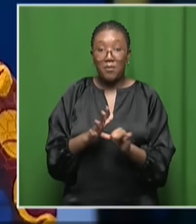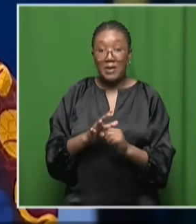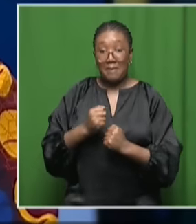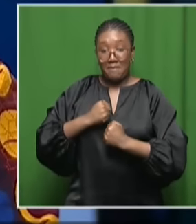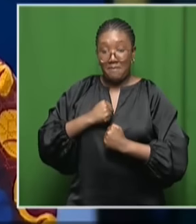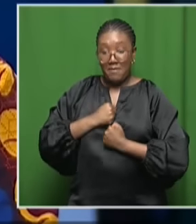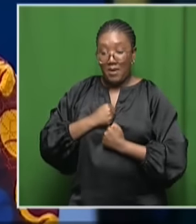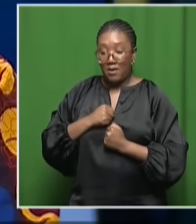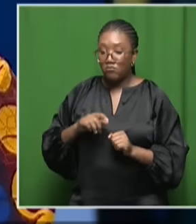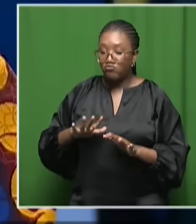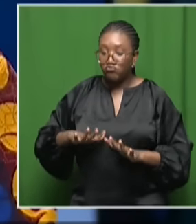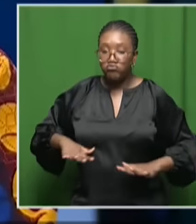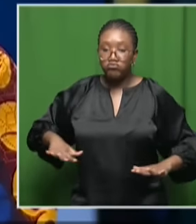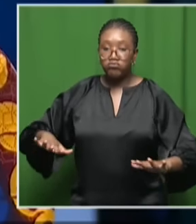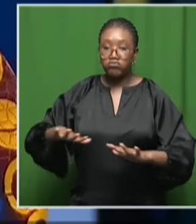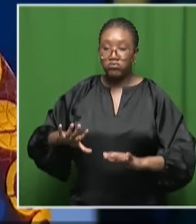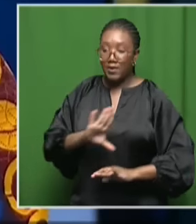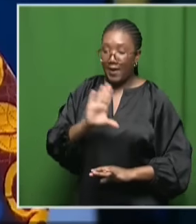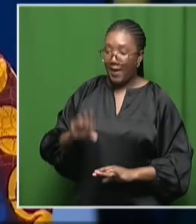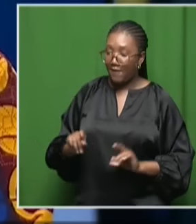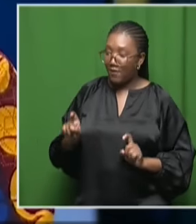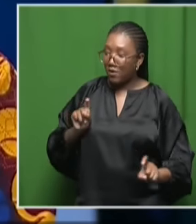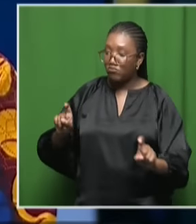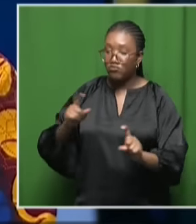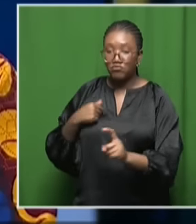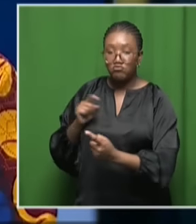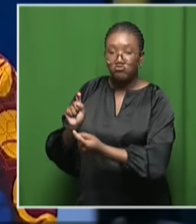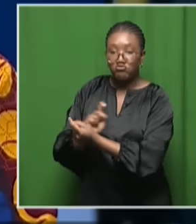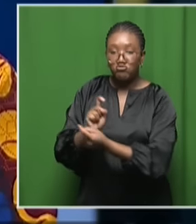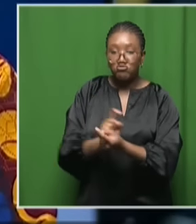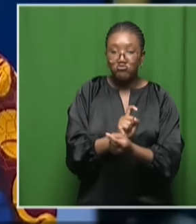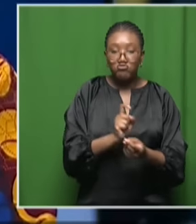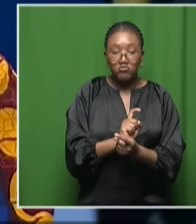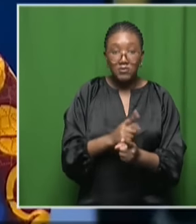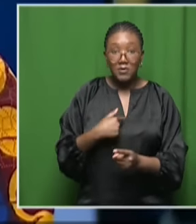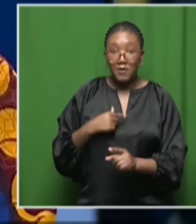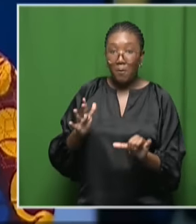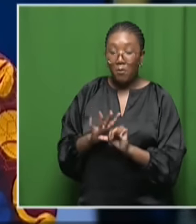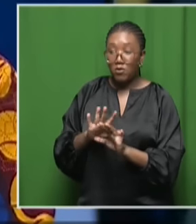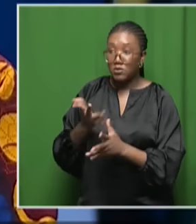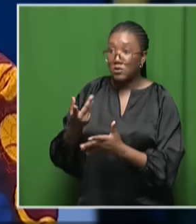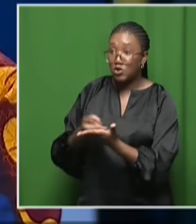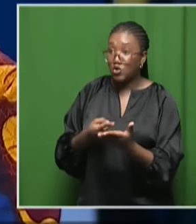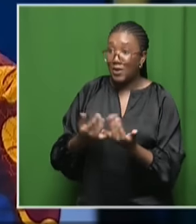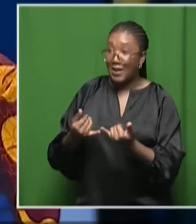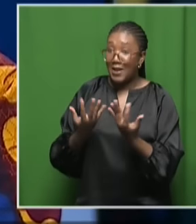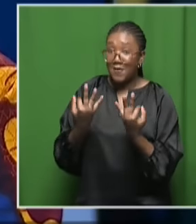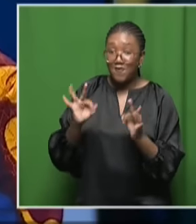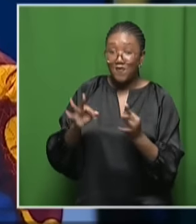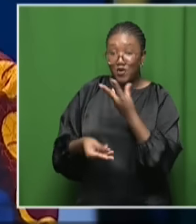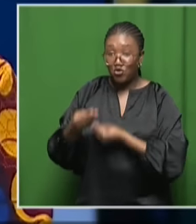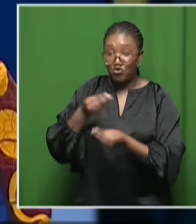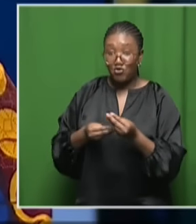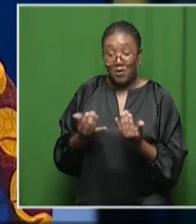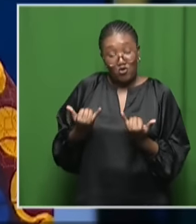regional partners together to say, how do we start actioning the African Continental Free Trade Agreement today, not tomorrow?